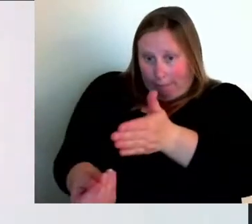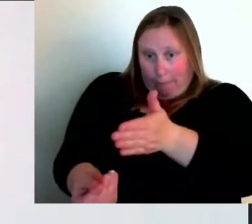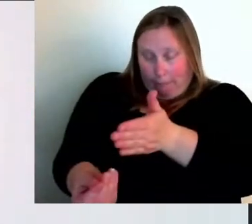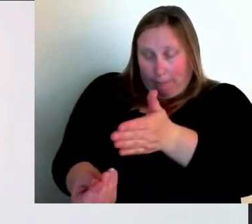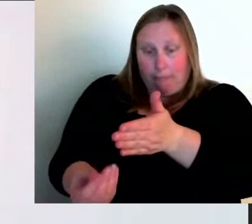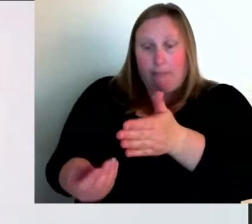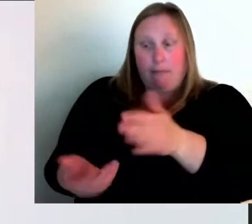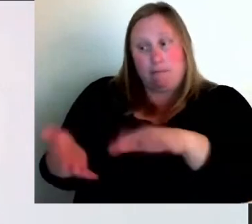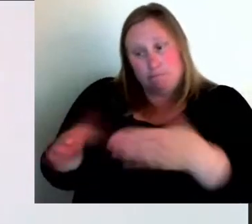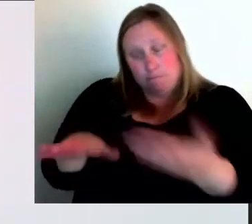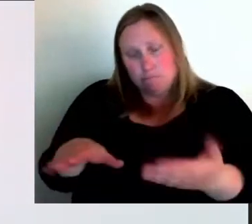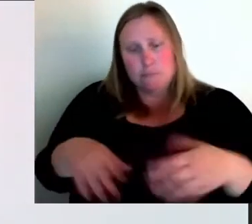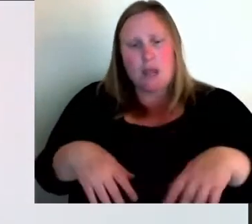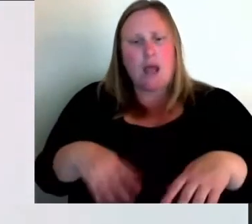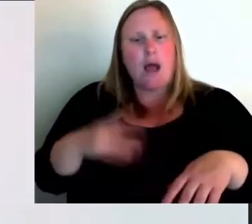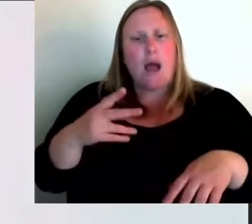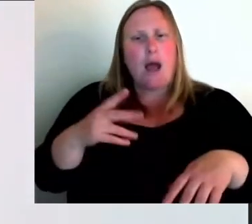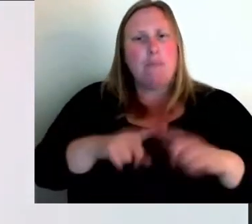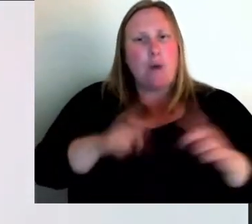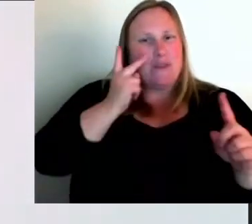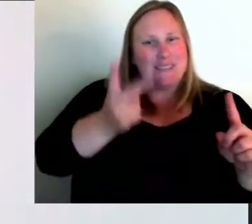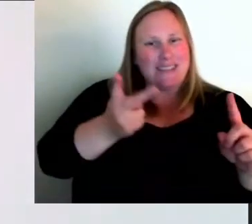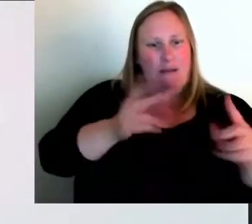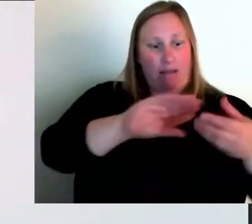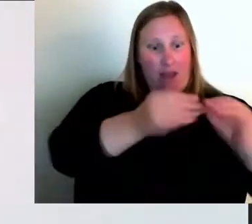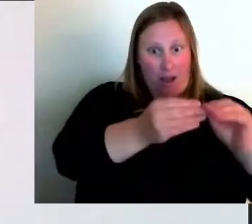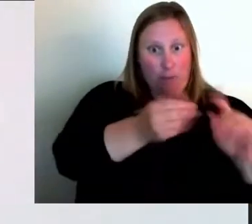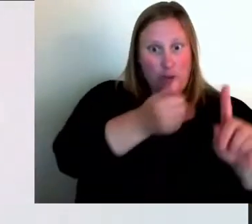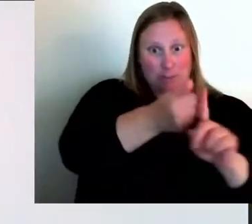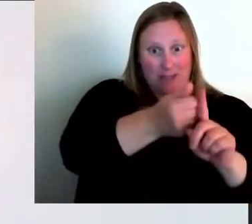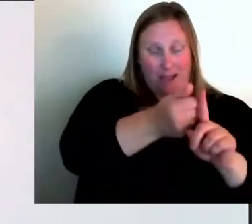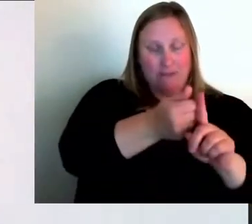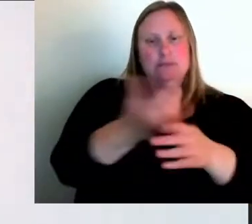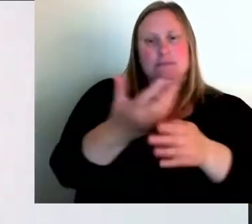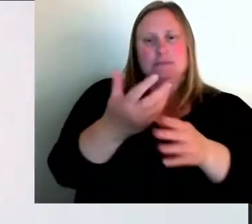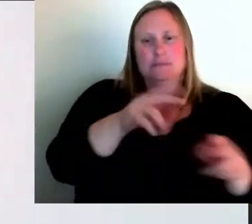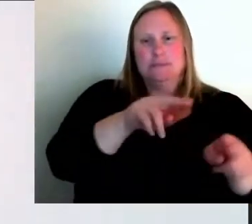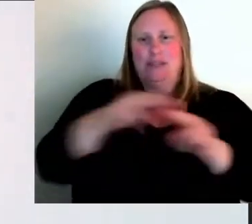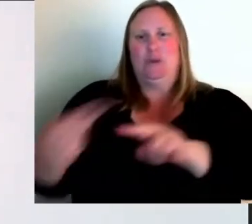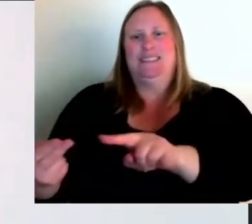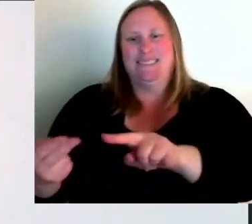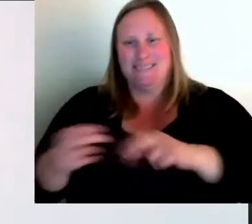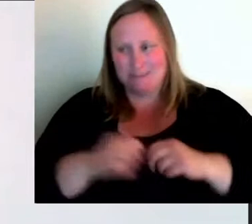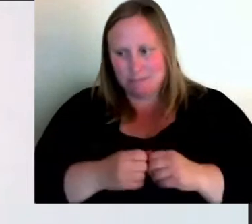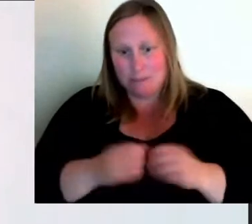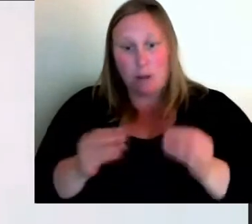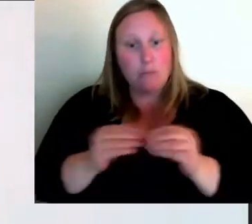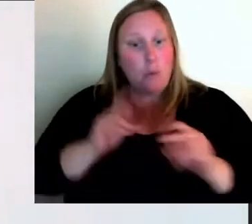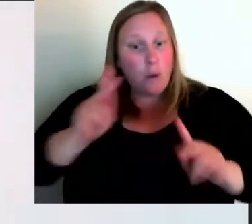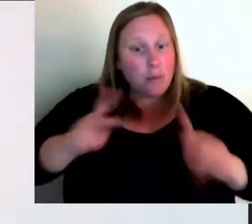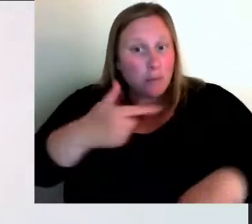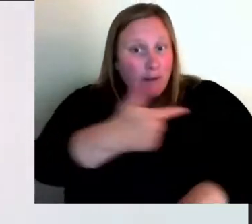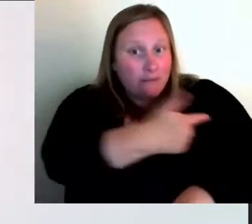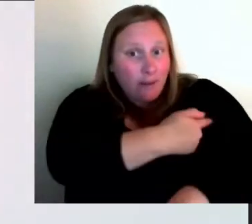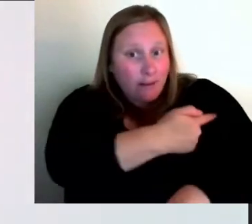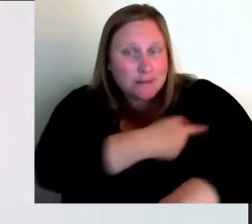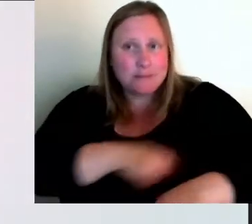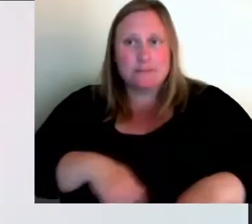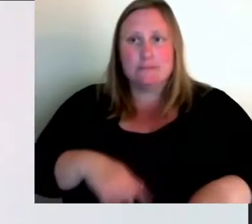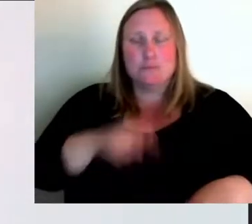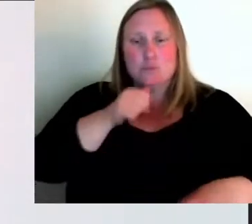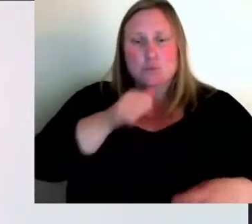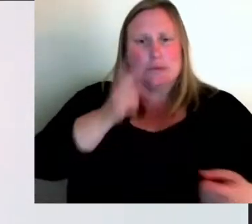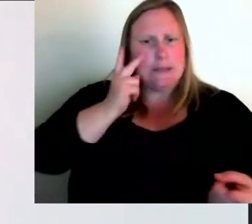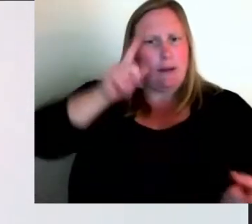seen actually is just a decrease, as we're seeing a decrease in cases. As more people are getting vaccinated, we're seeing fewer cases and fewer deaths